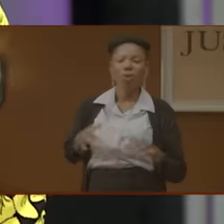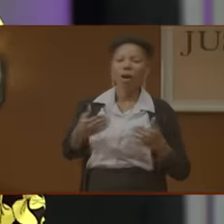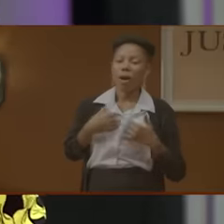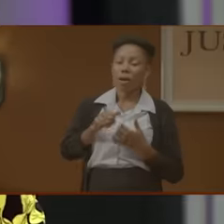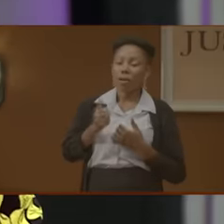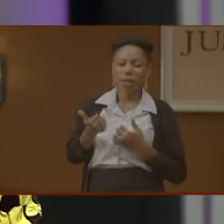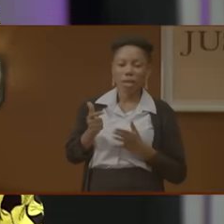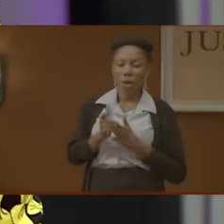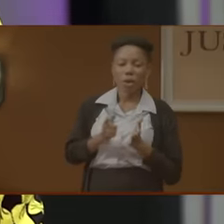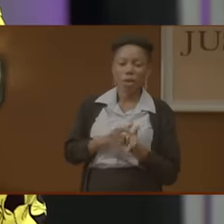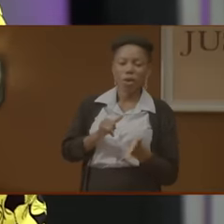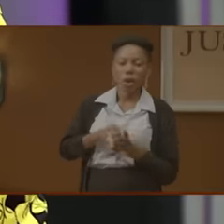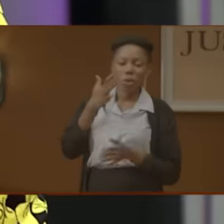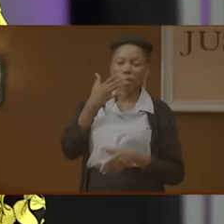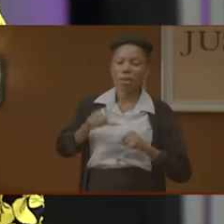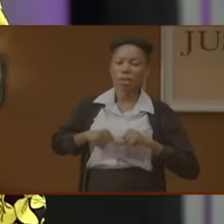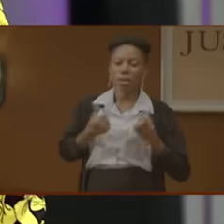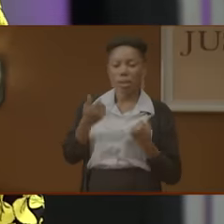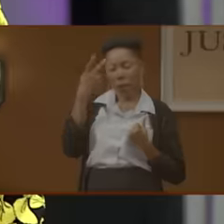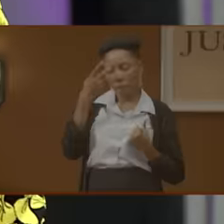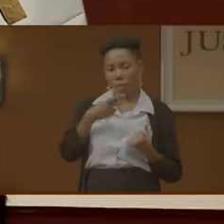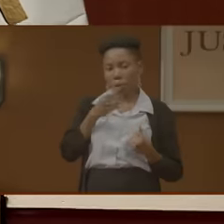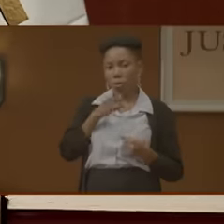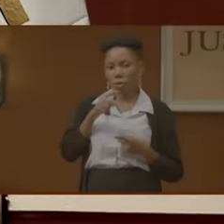having access to the children. It's not possible.